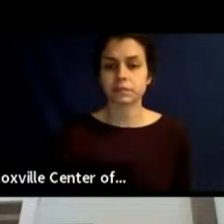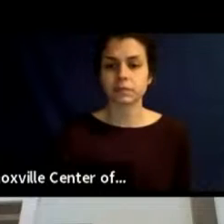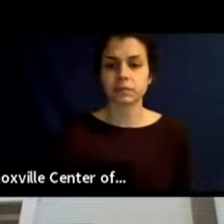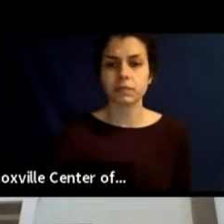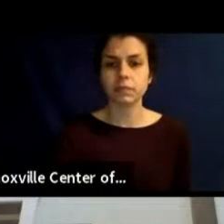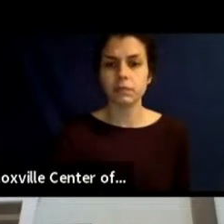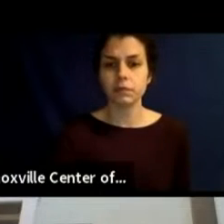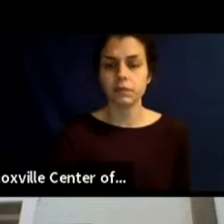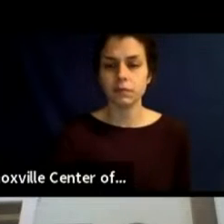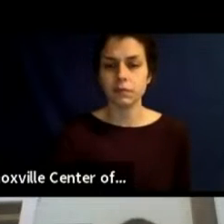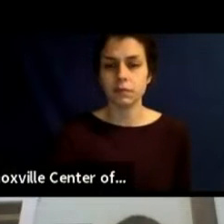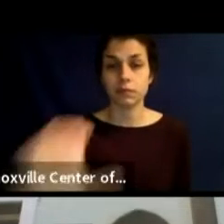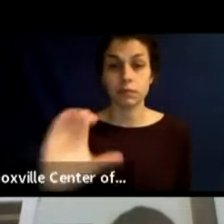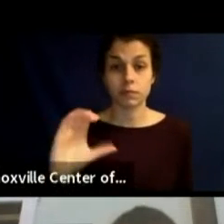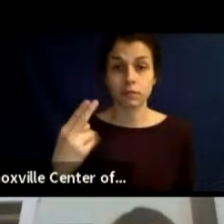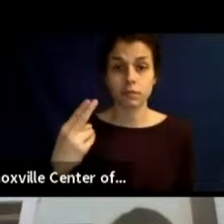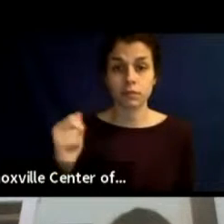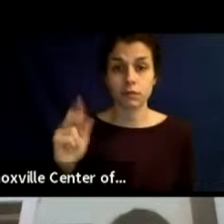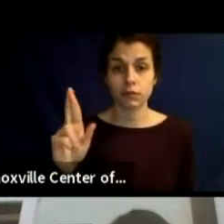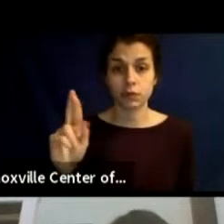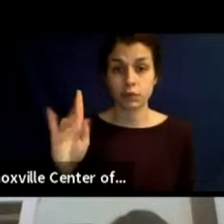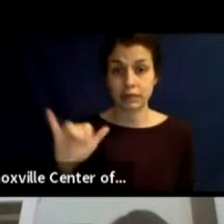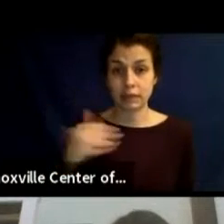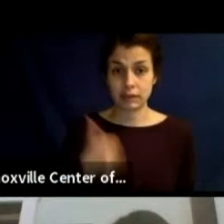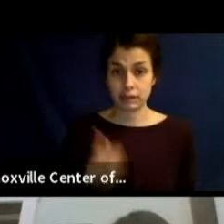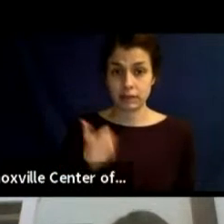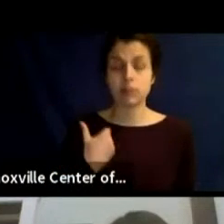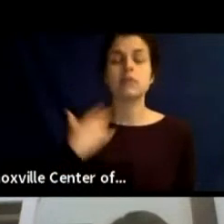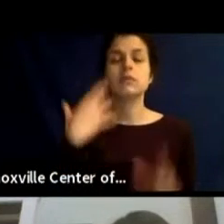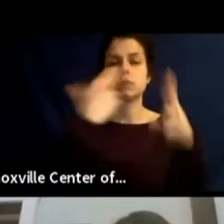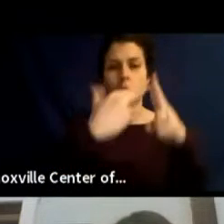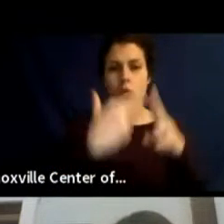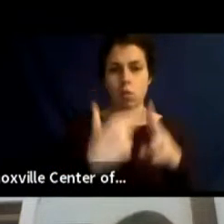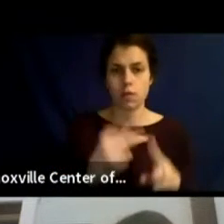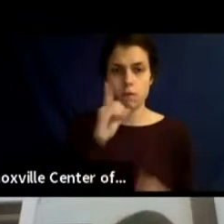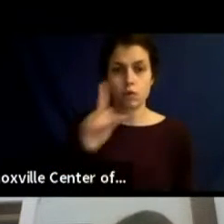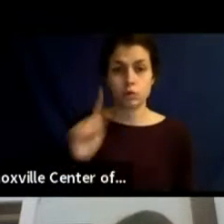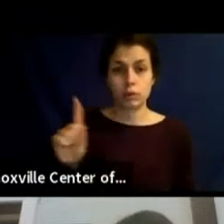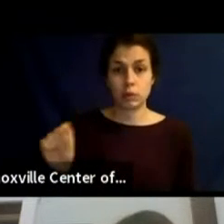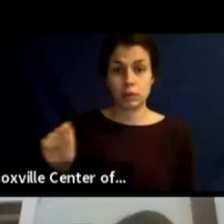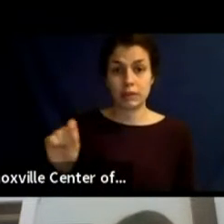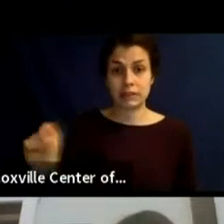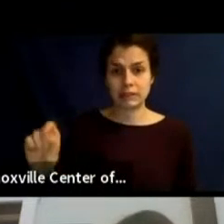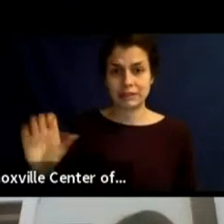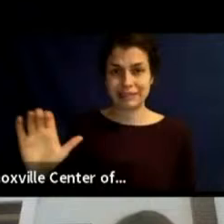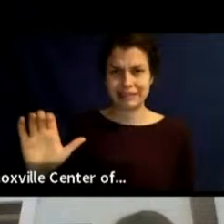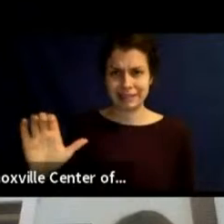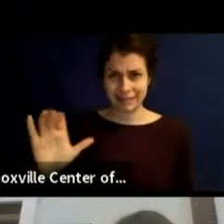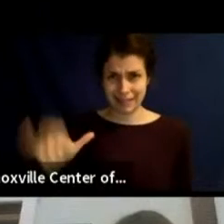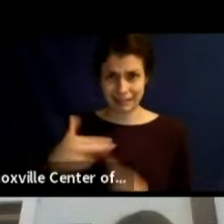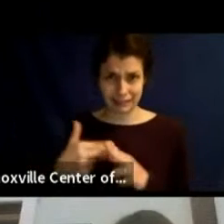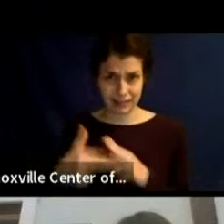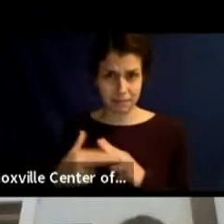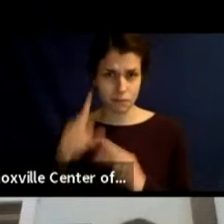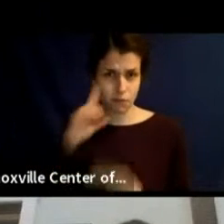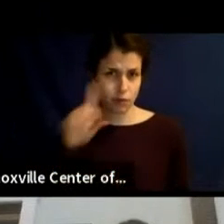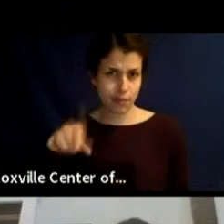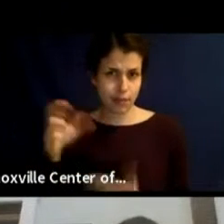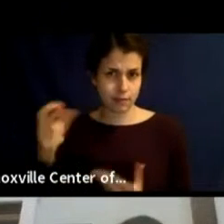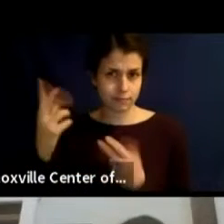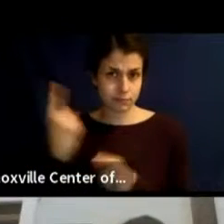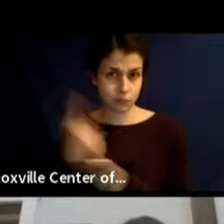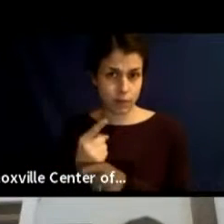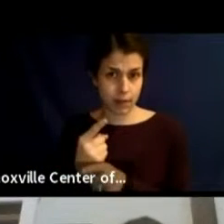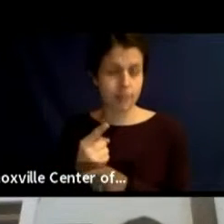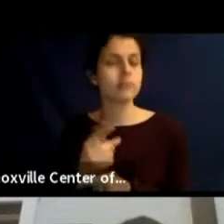All right, this is Charity Menifee with a roll call vote for 2020C. I believe is what we were naming this, correct? Yes,